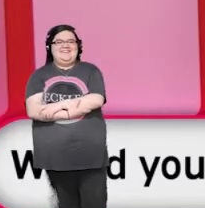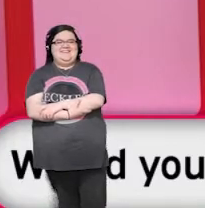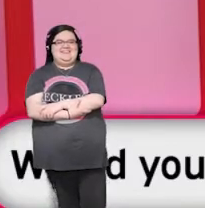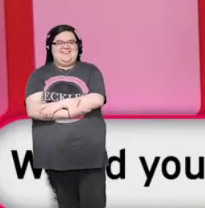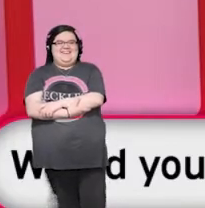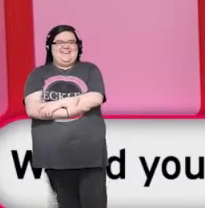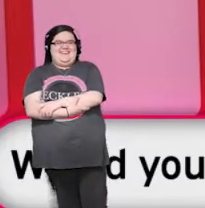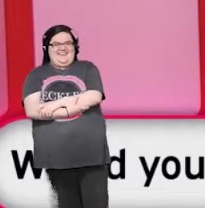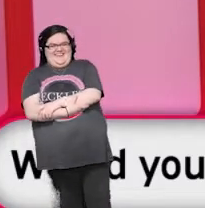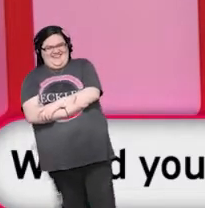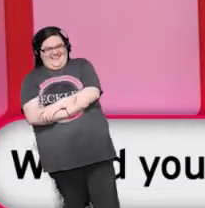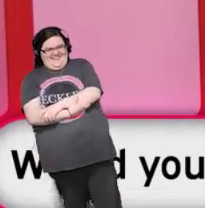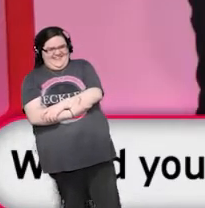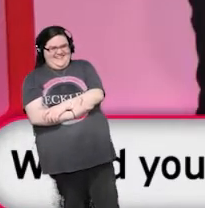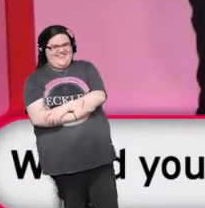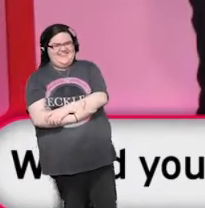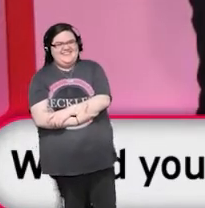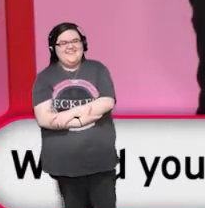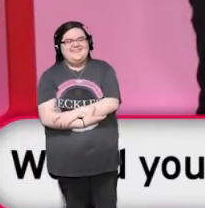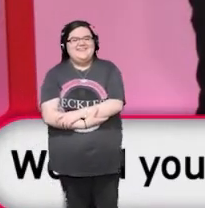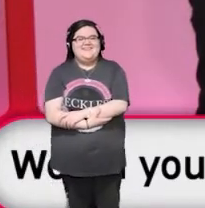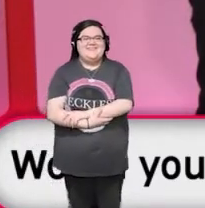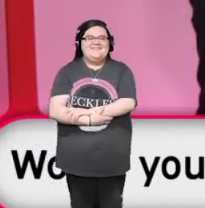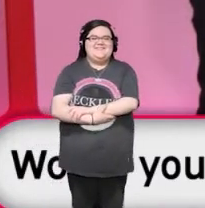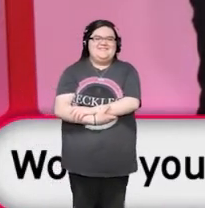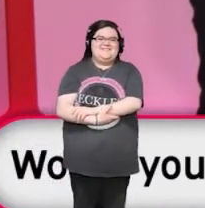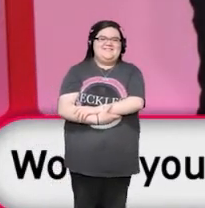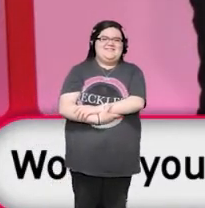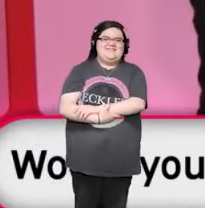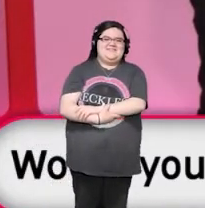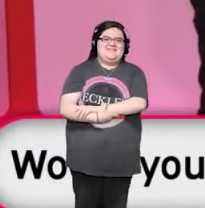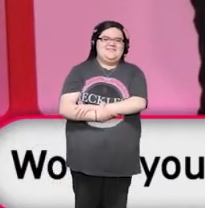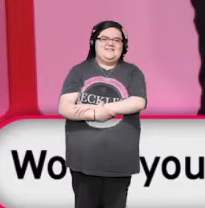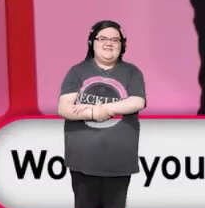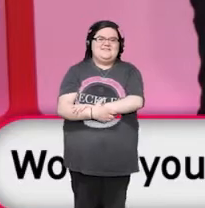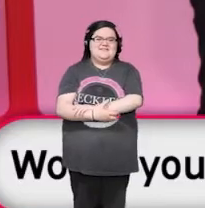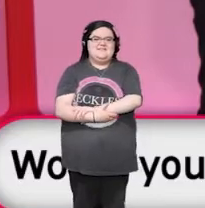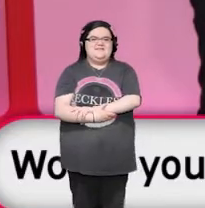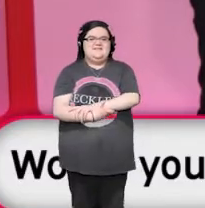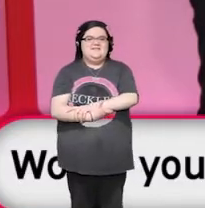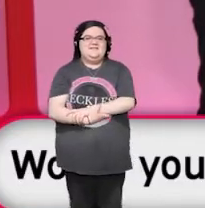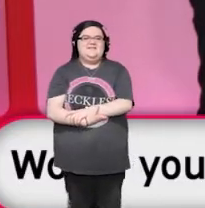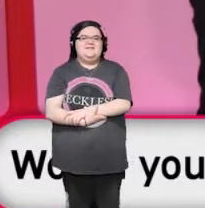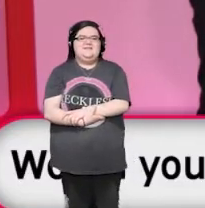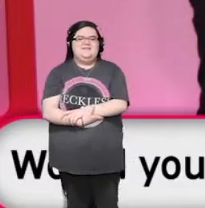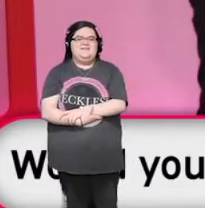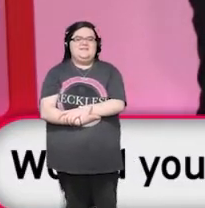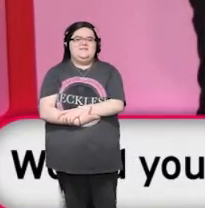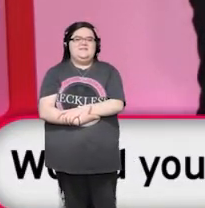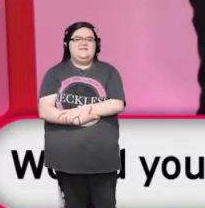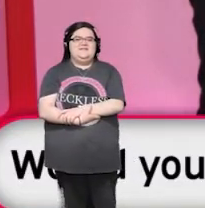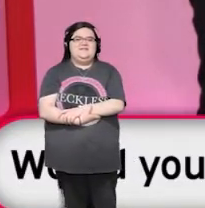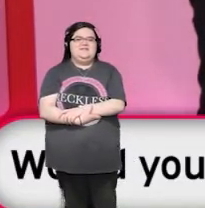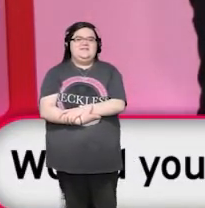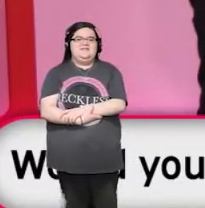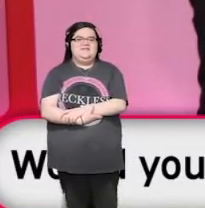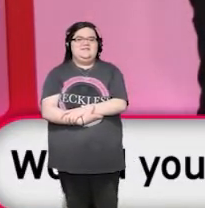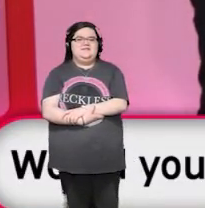the 99%. For me to, you know, like come during a blowjob, it can take a while. You're